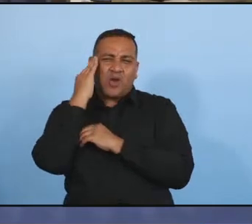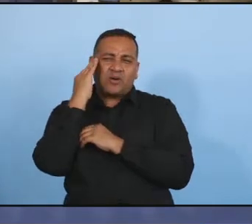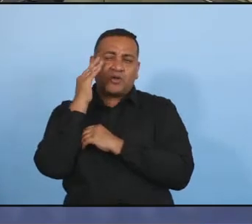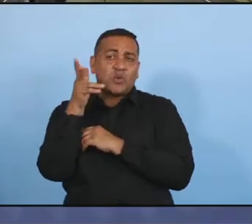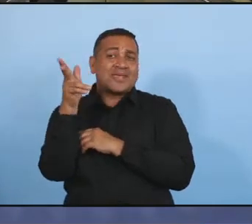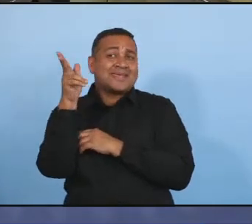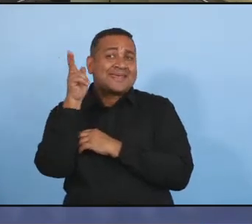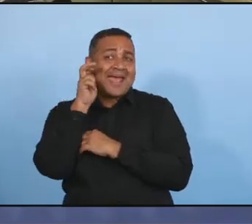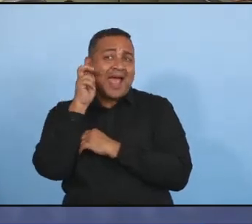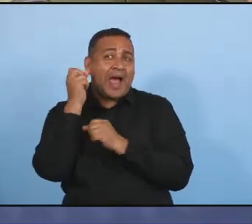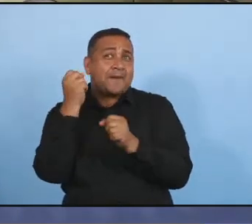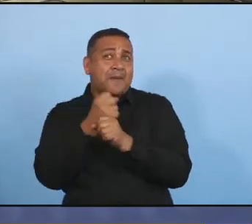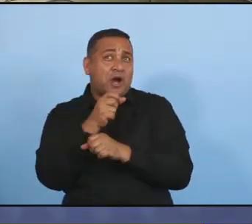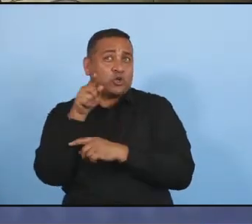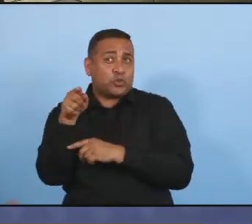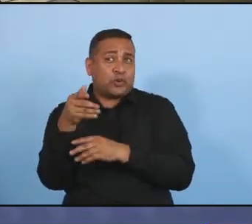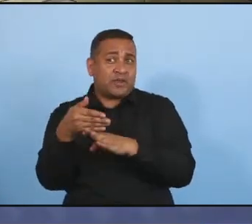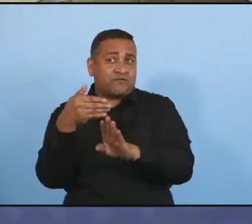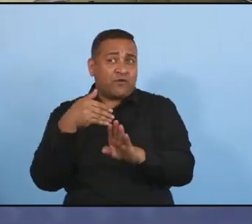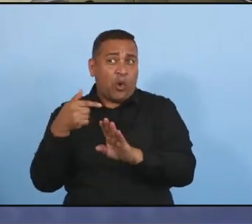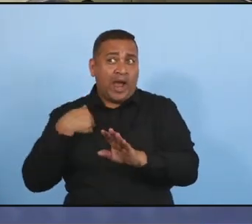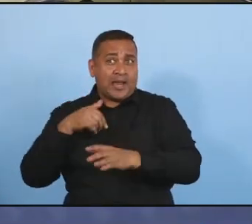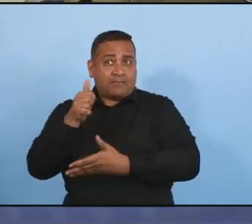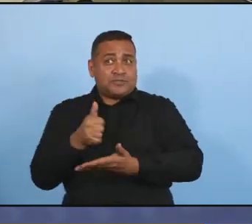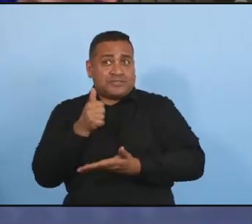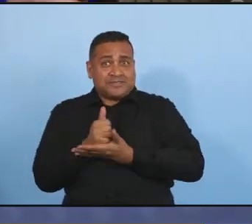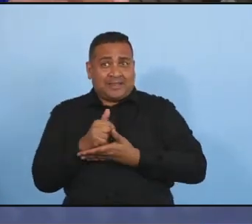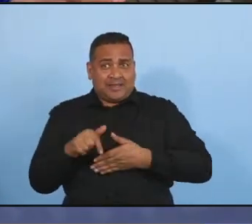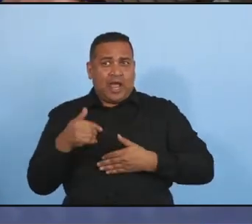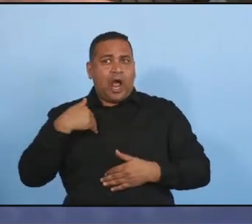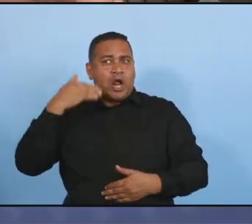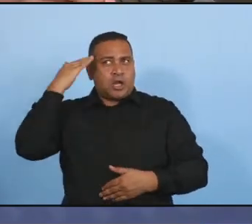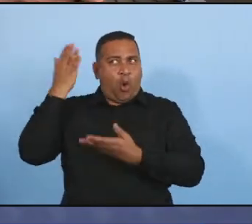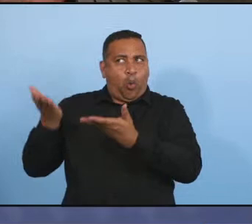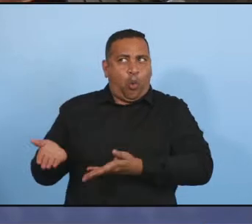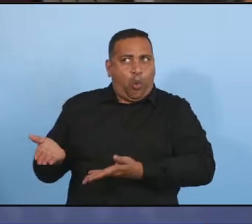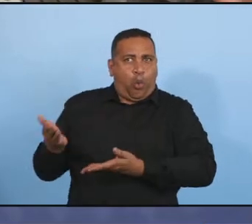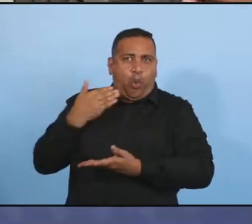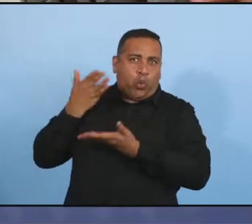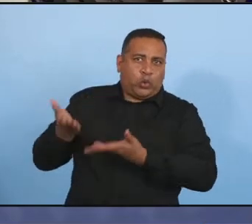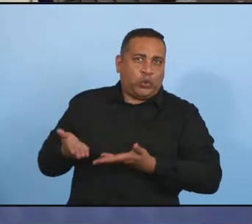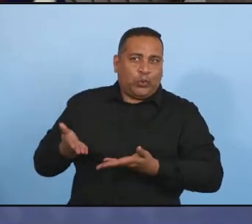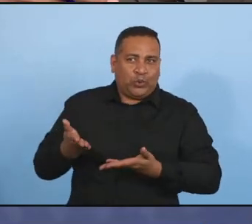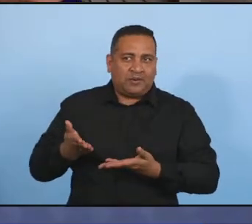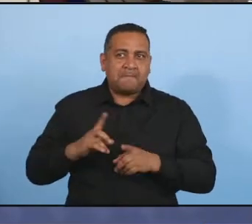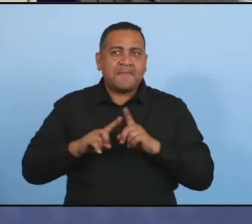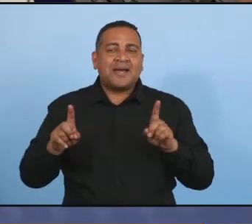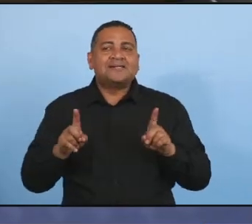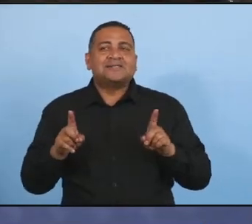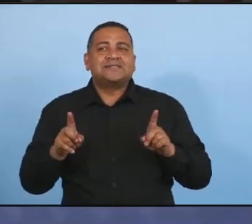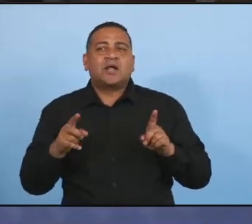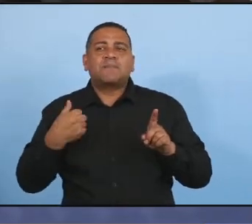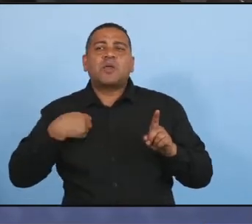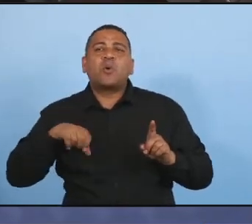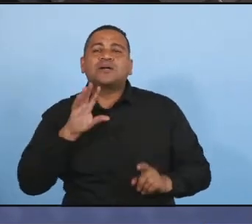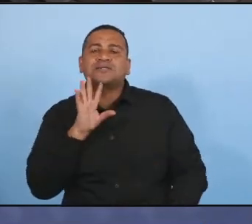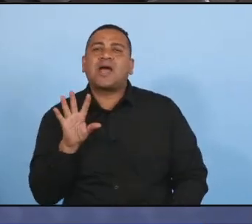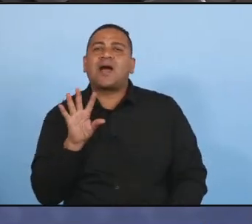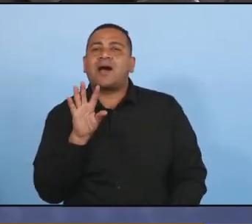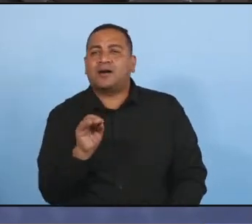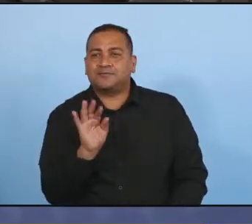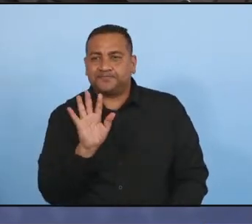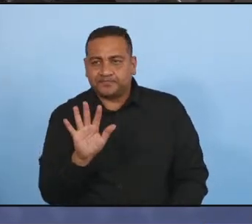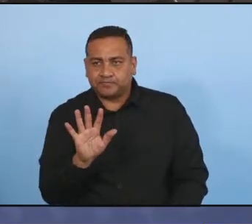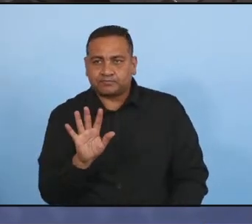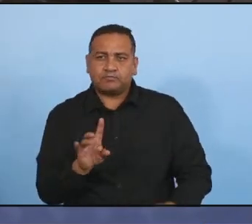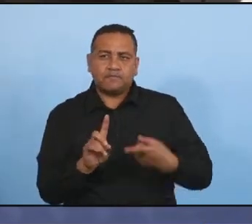before we sat here today. So this is fantastic. But I wanna just ask you this one thing. In your